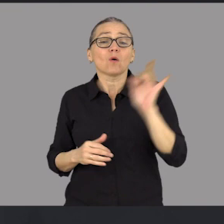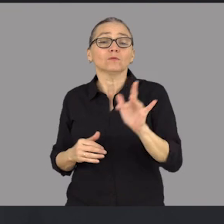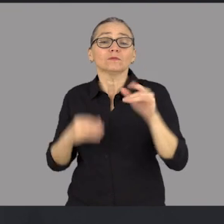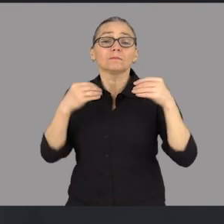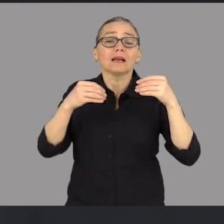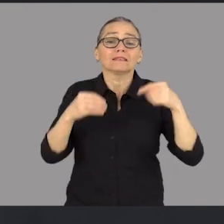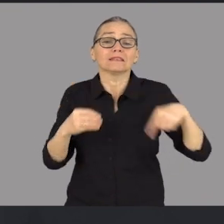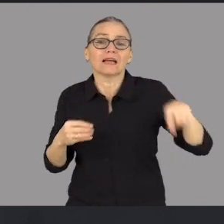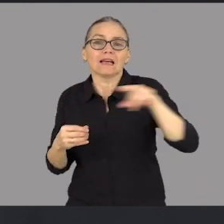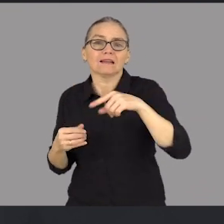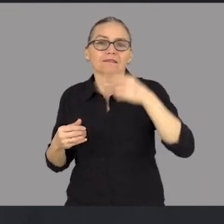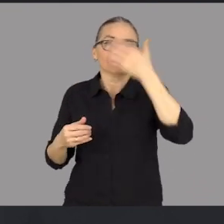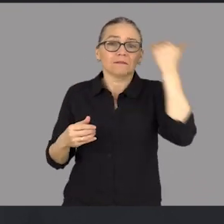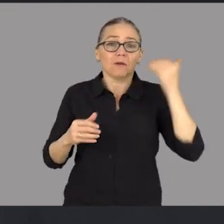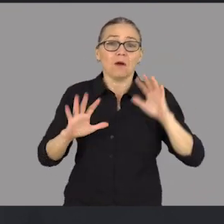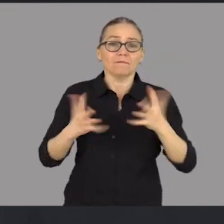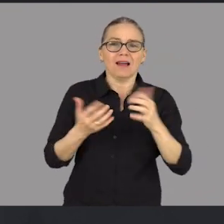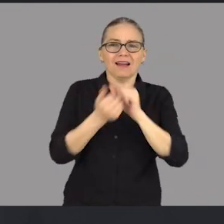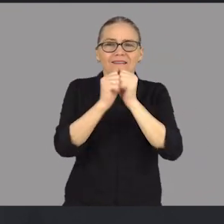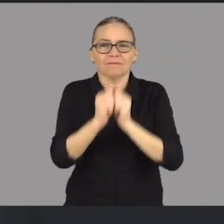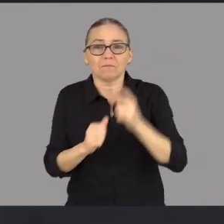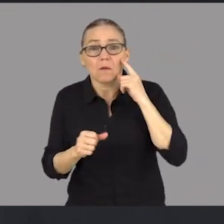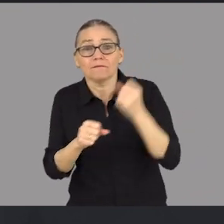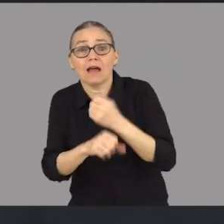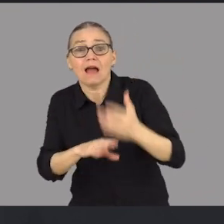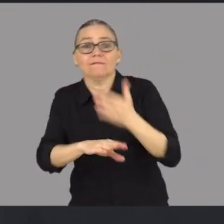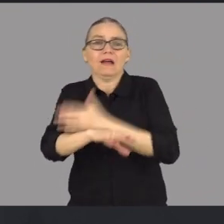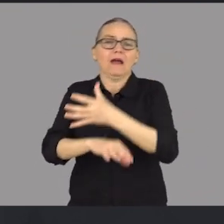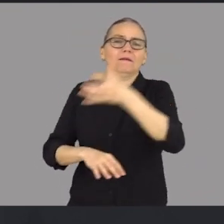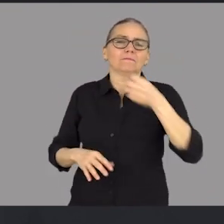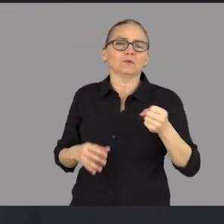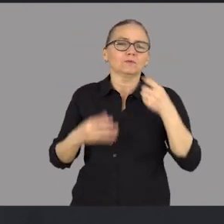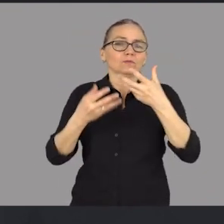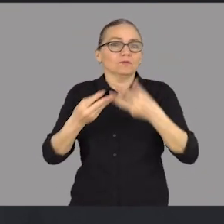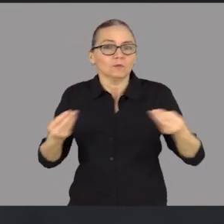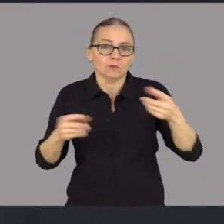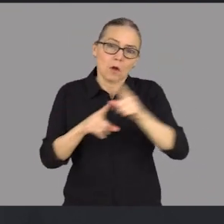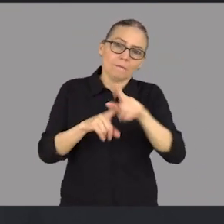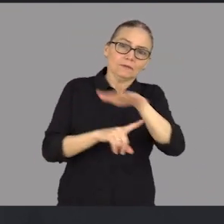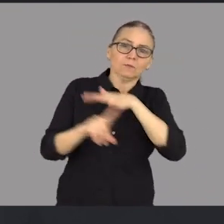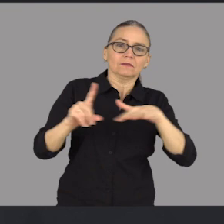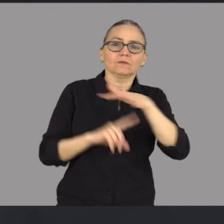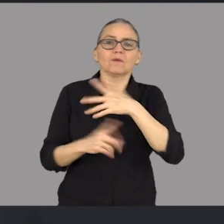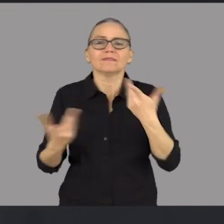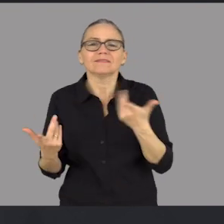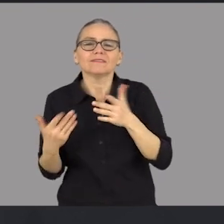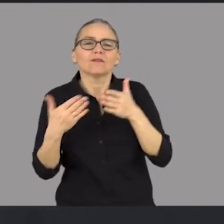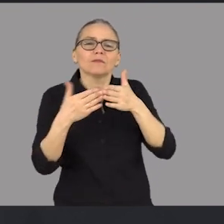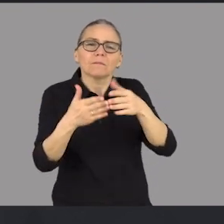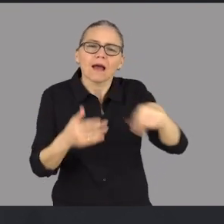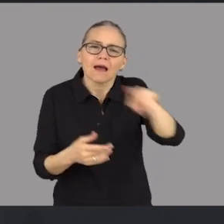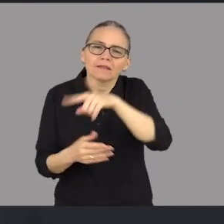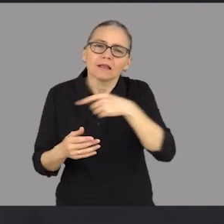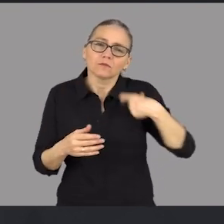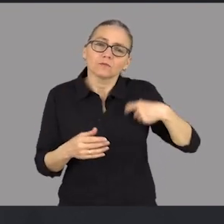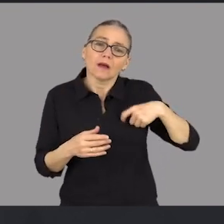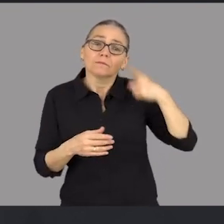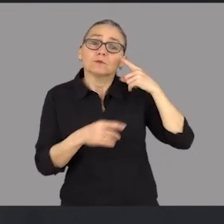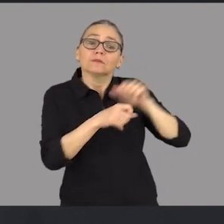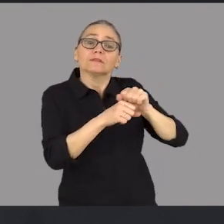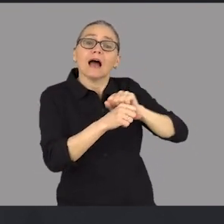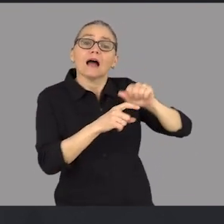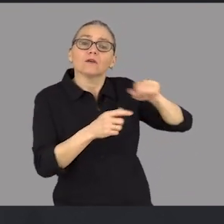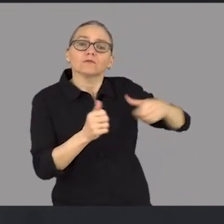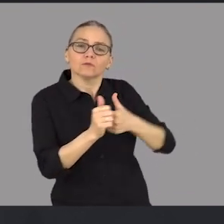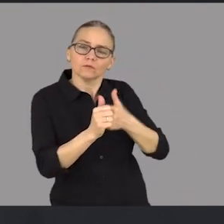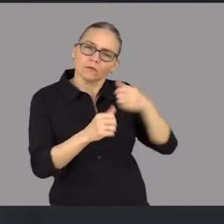face complication. The store asked if we could provide a work insurance for our job seekers, as the store wouldn't be able to do so prior to hiring. Do you